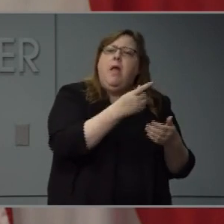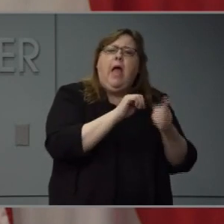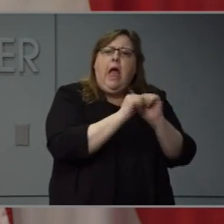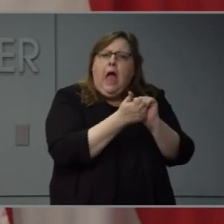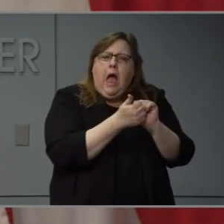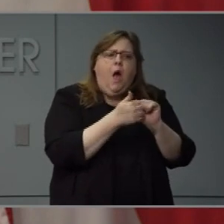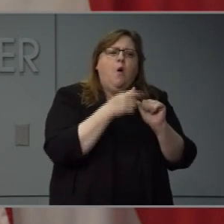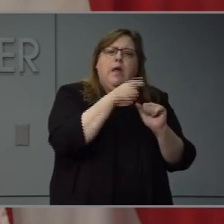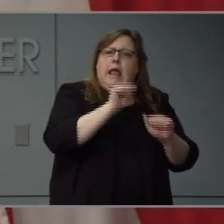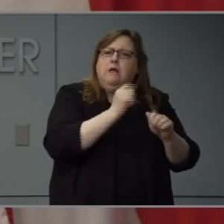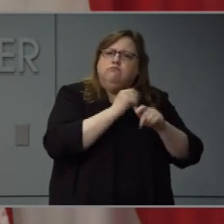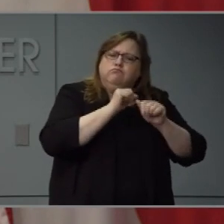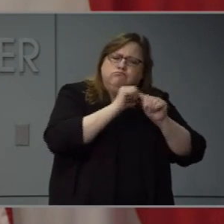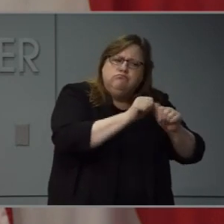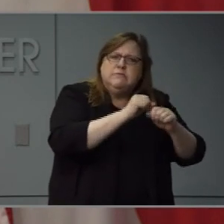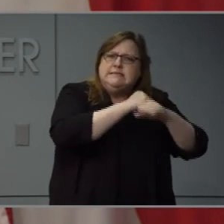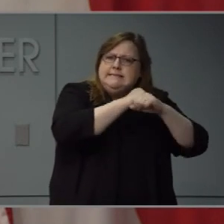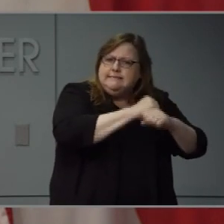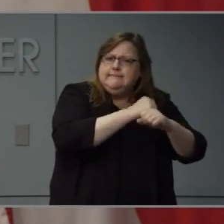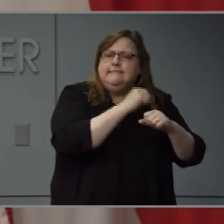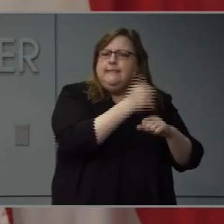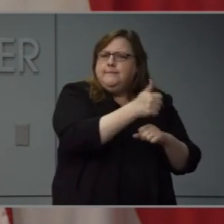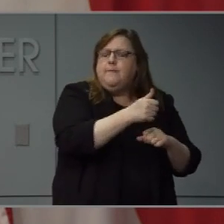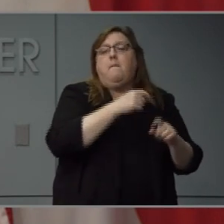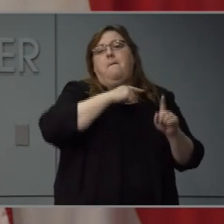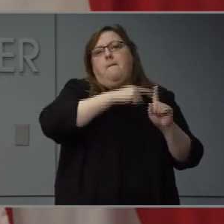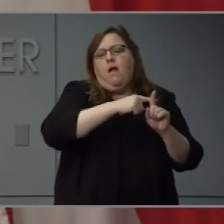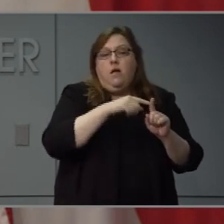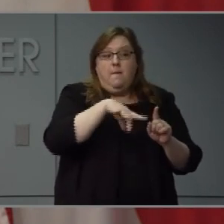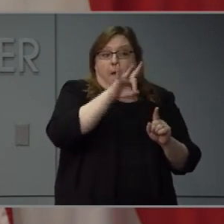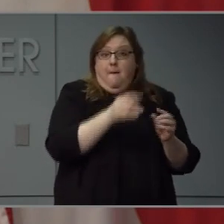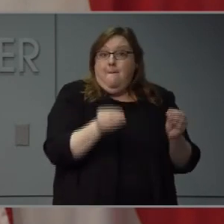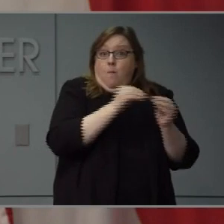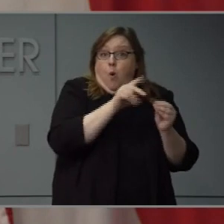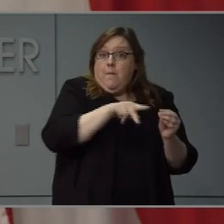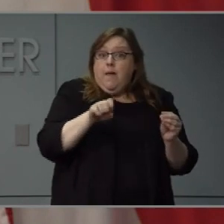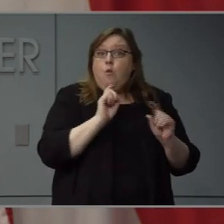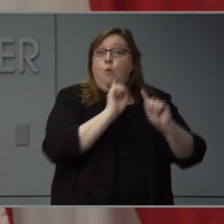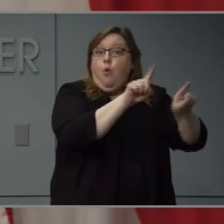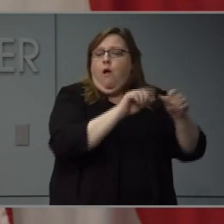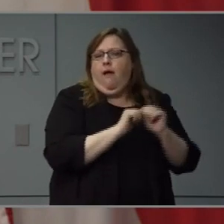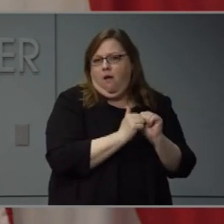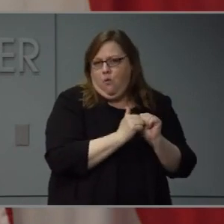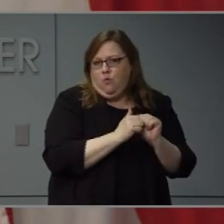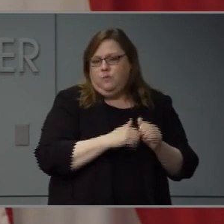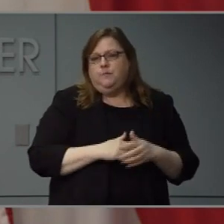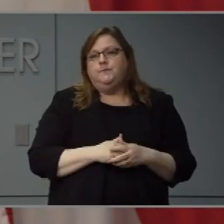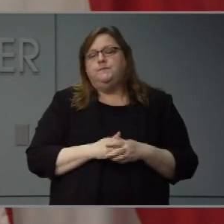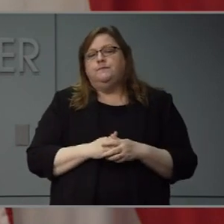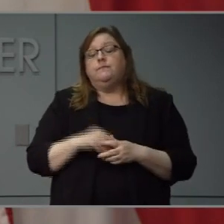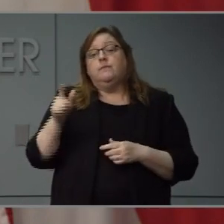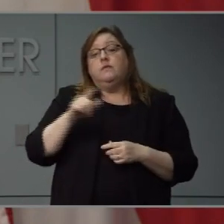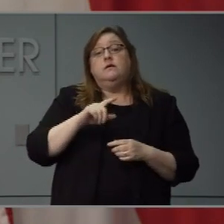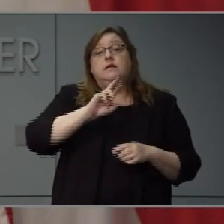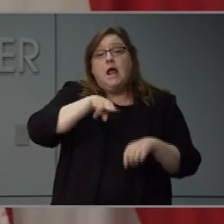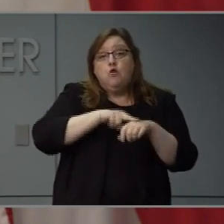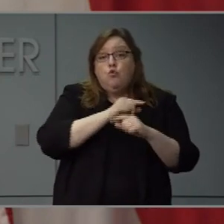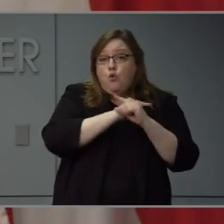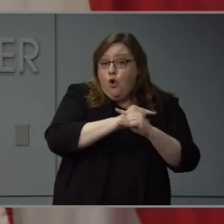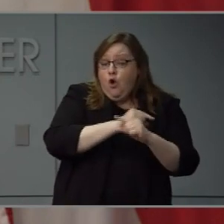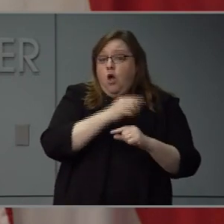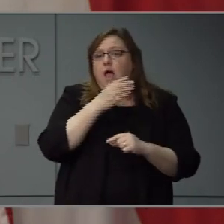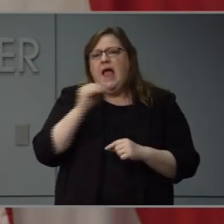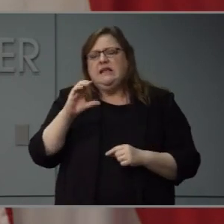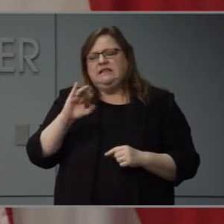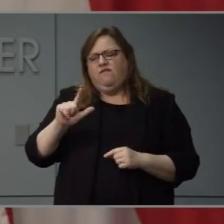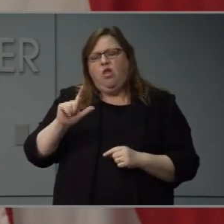Guard personnel will staff these distribution sites. Today, we are operating the 2 sites in Martin and Franklin counties